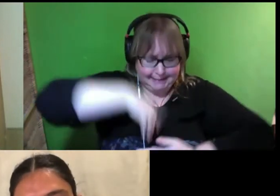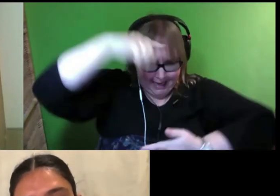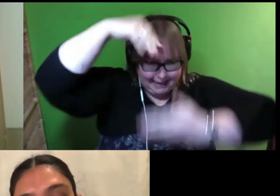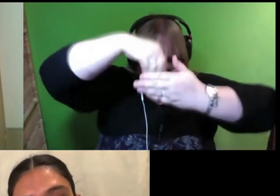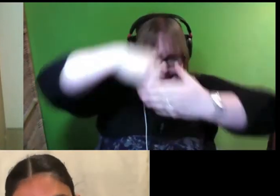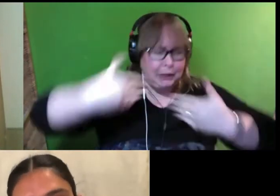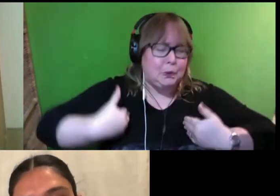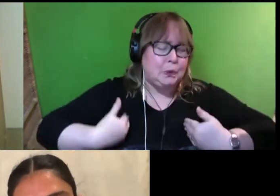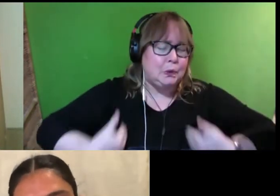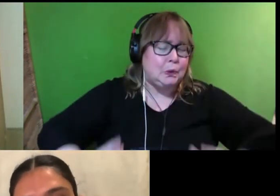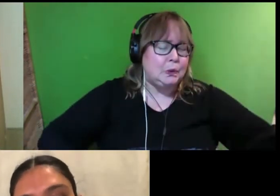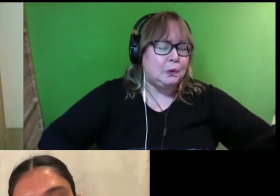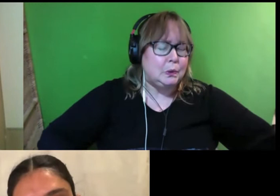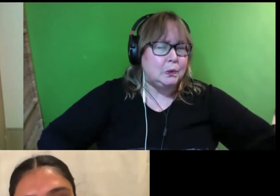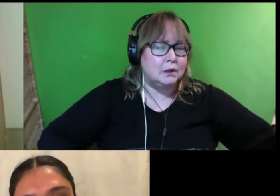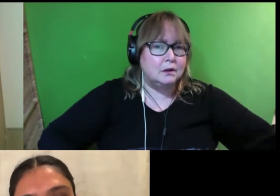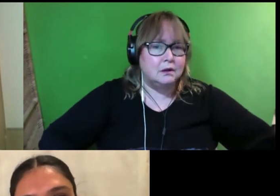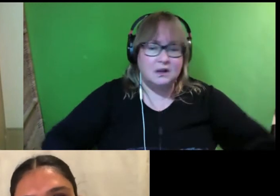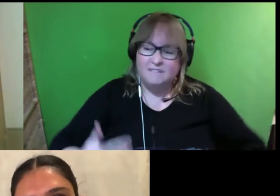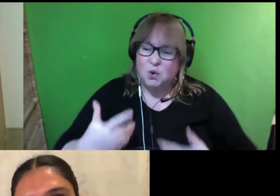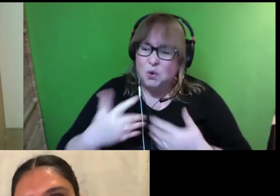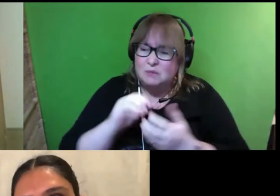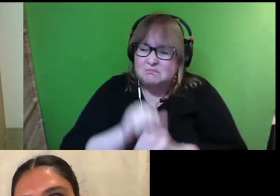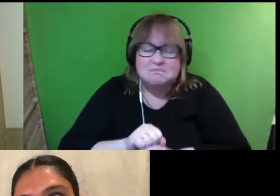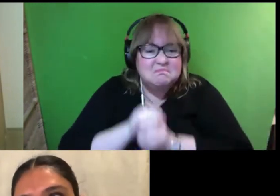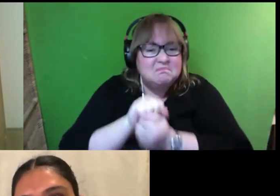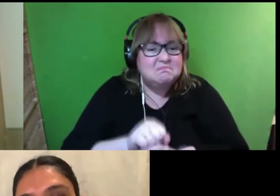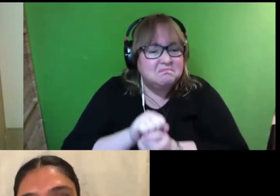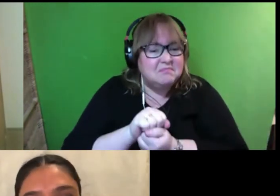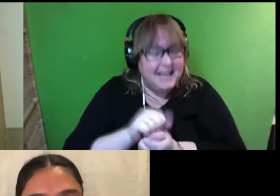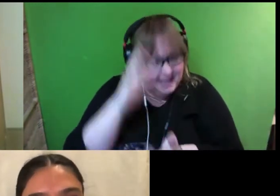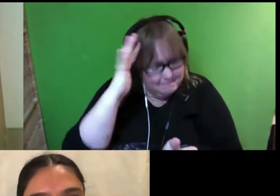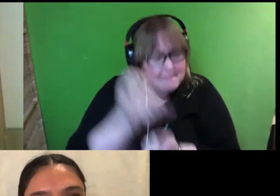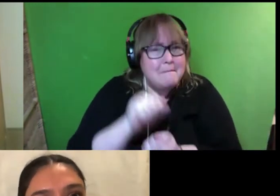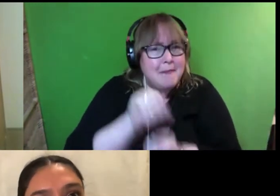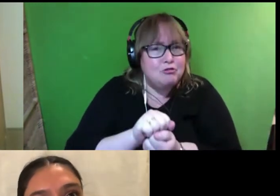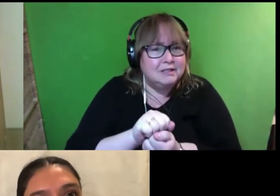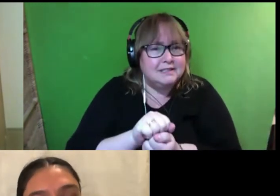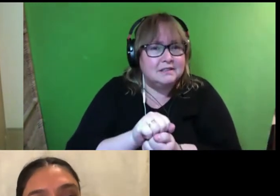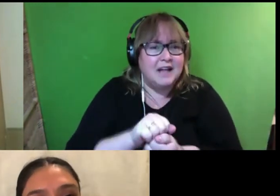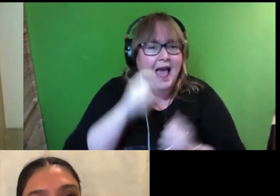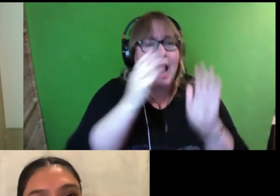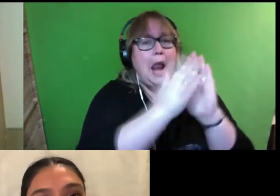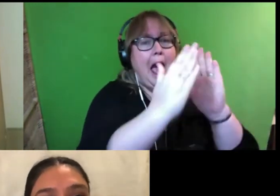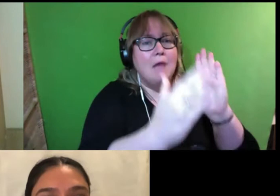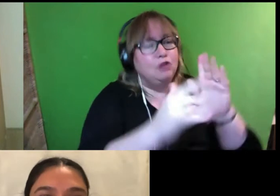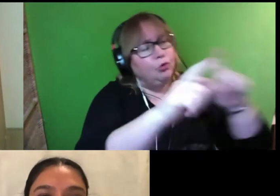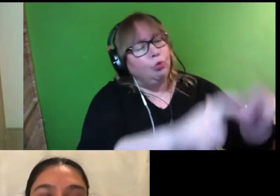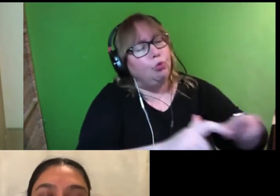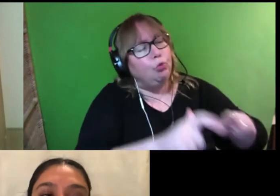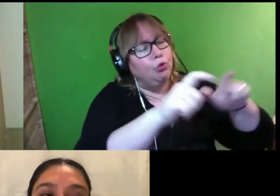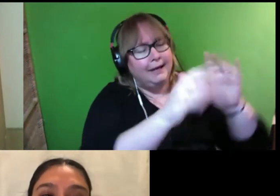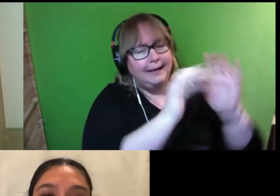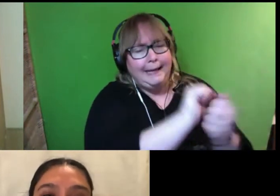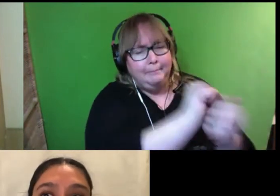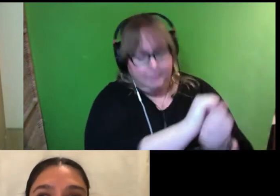And even with archives, I'm trying to think about things in a way that's not extractive, that it's something that is done